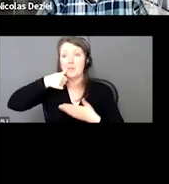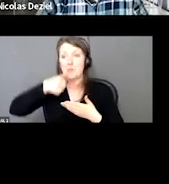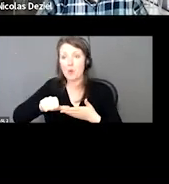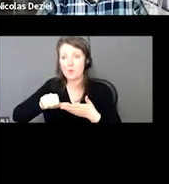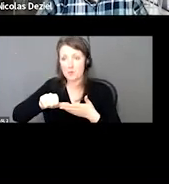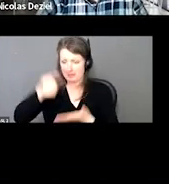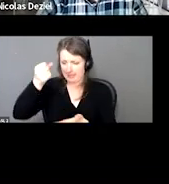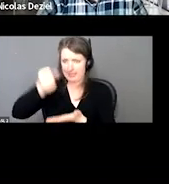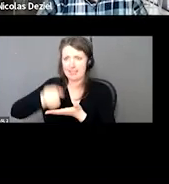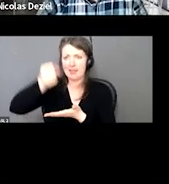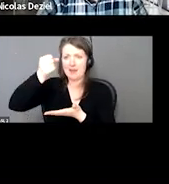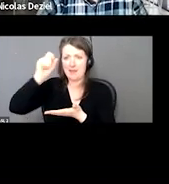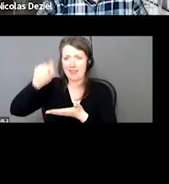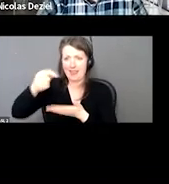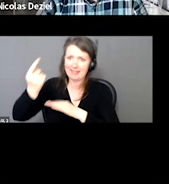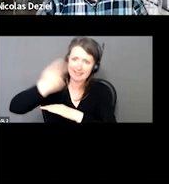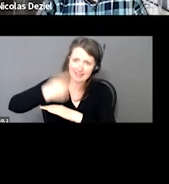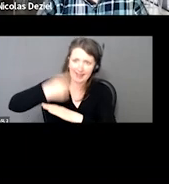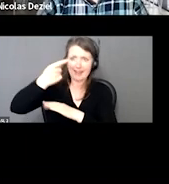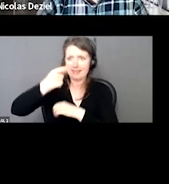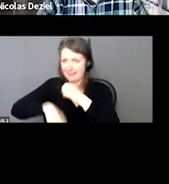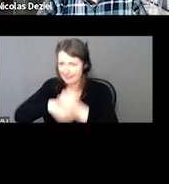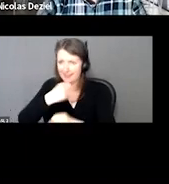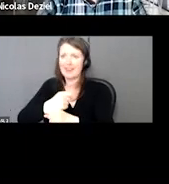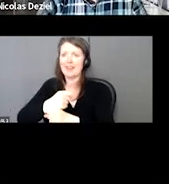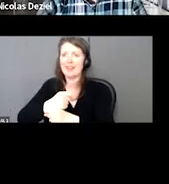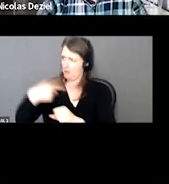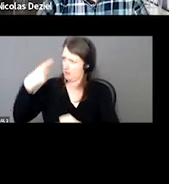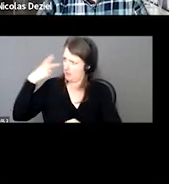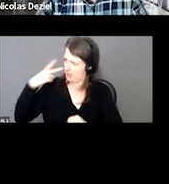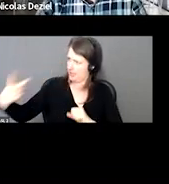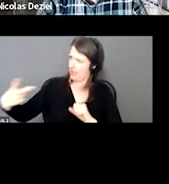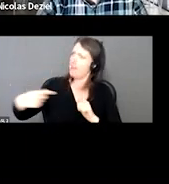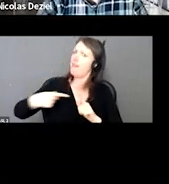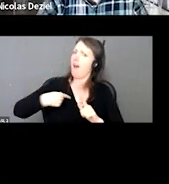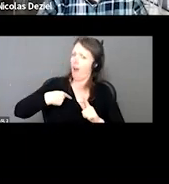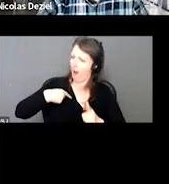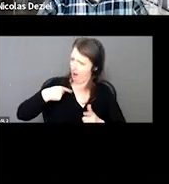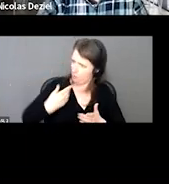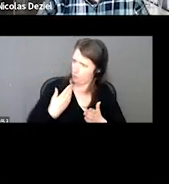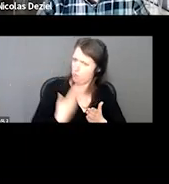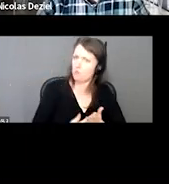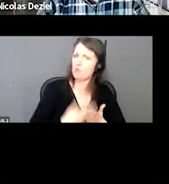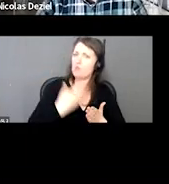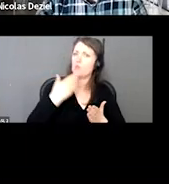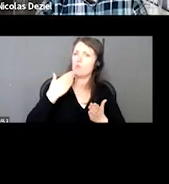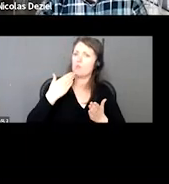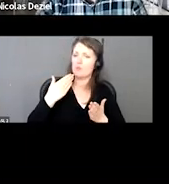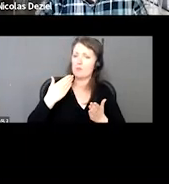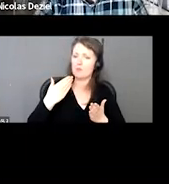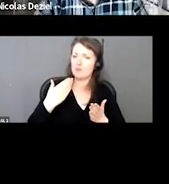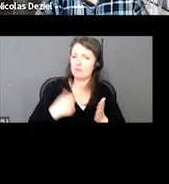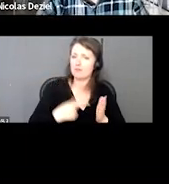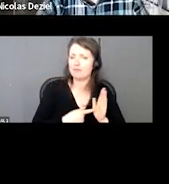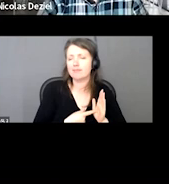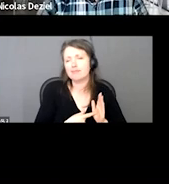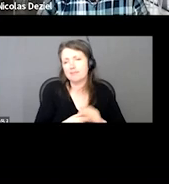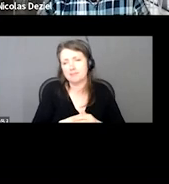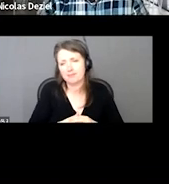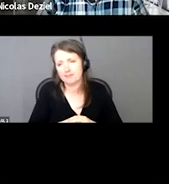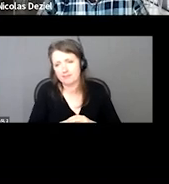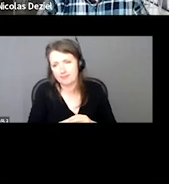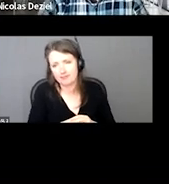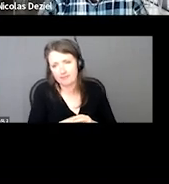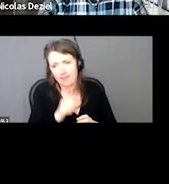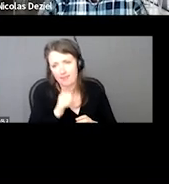doesn't carry any legal weight. I mean, you're welcome to do it if it's something you would like to have, just out of your own